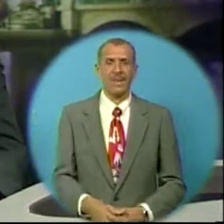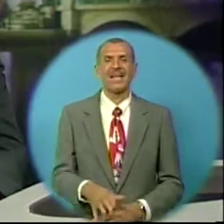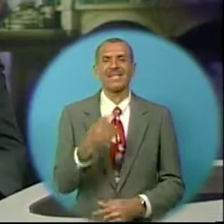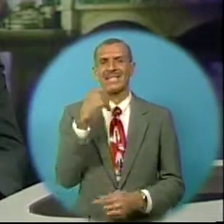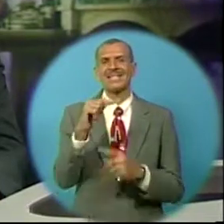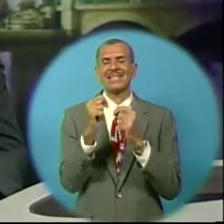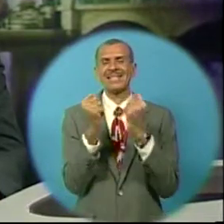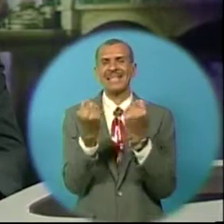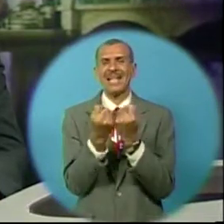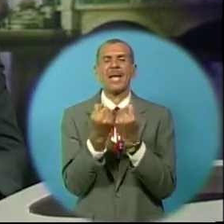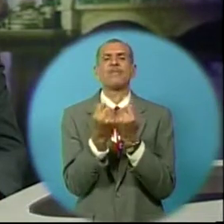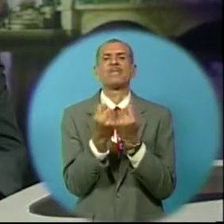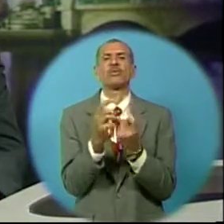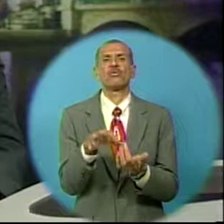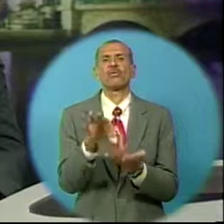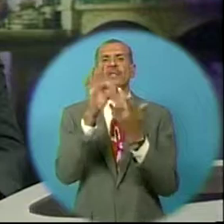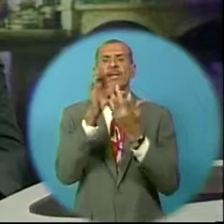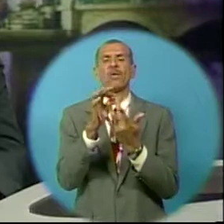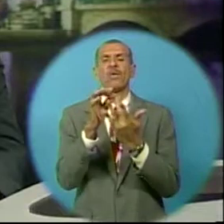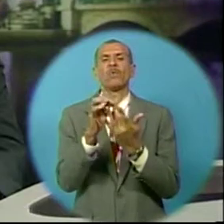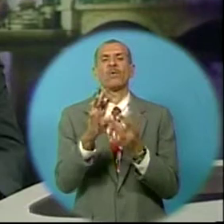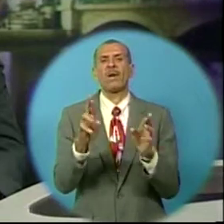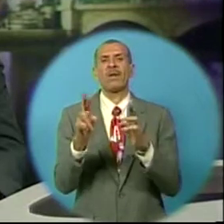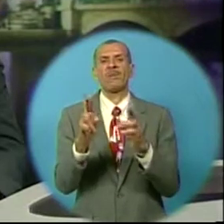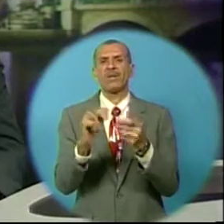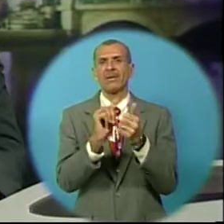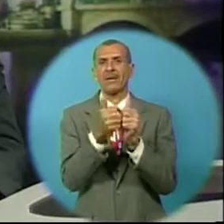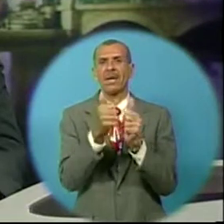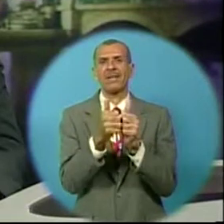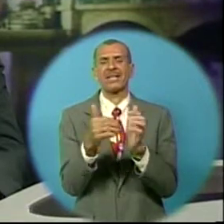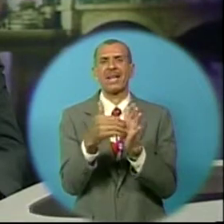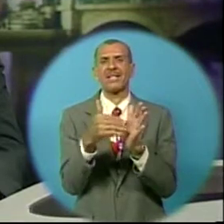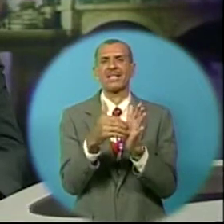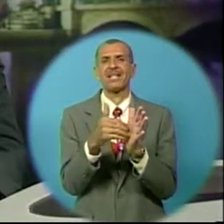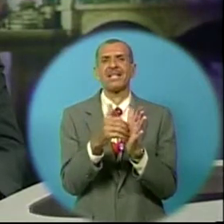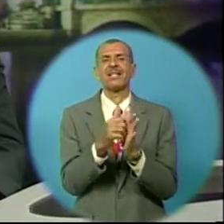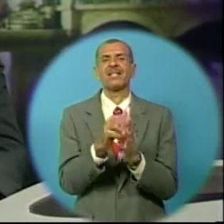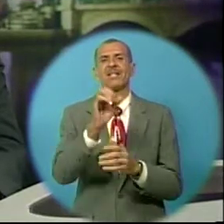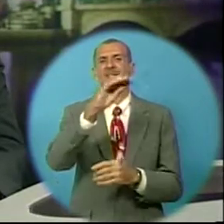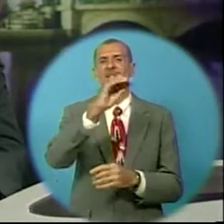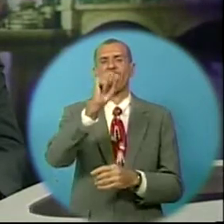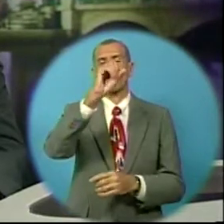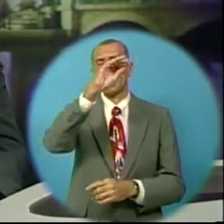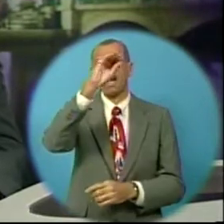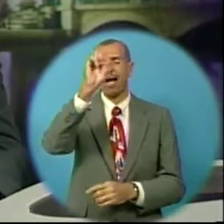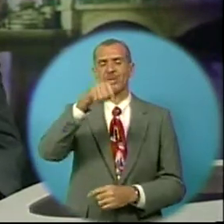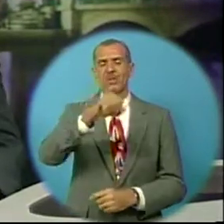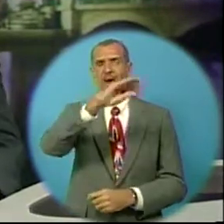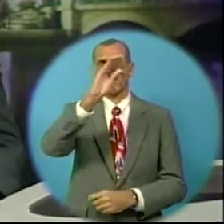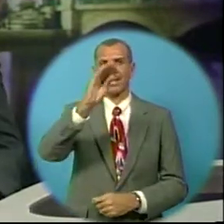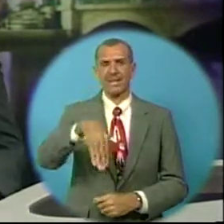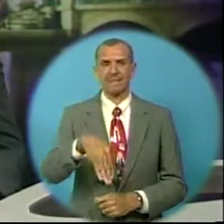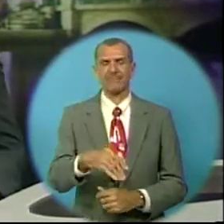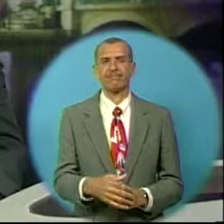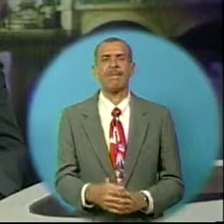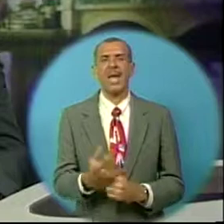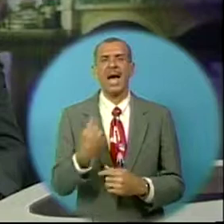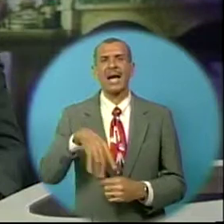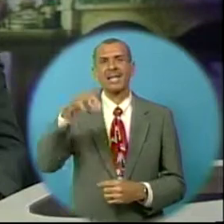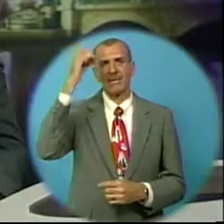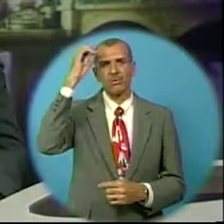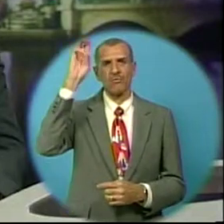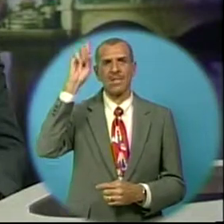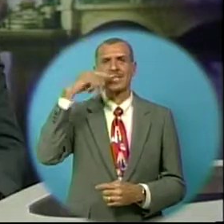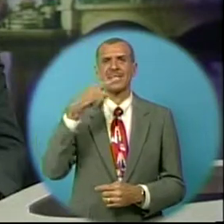team selected will be up for the contest against the much-fancied South African side. Meanwhile, skipper Danish Ramden says the